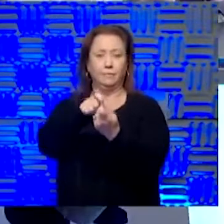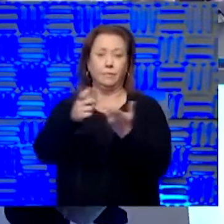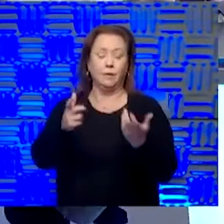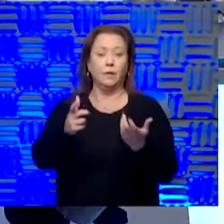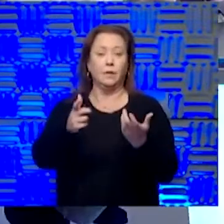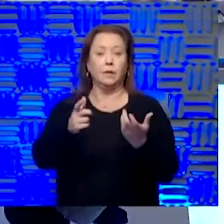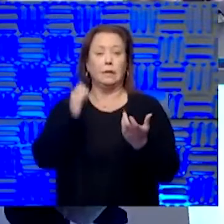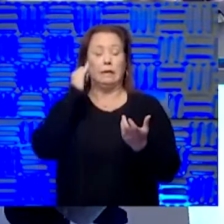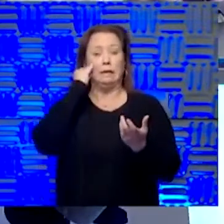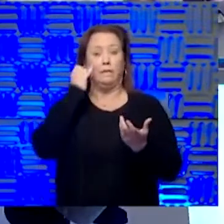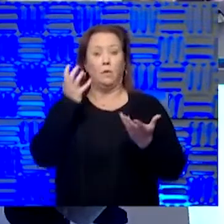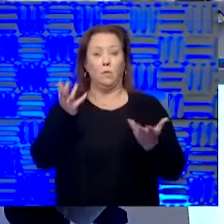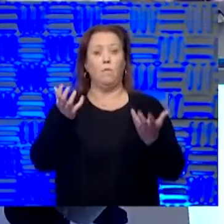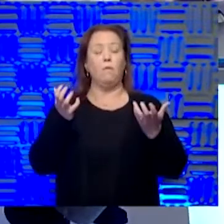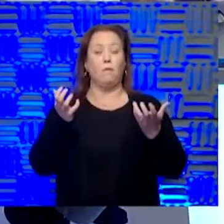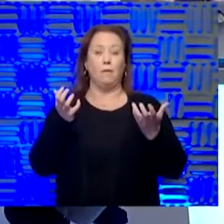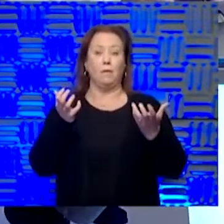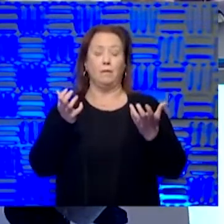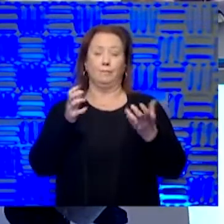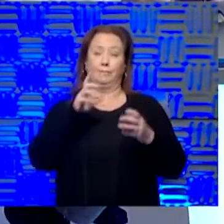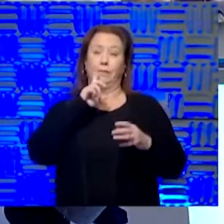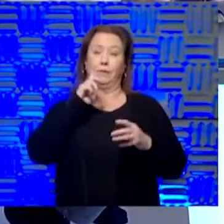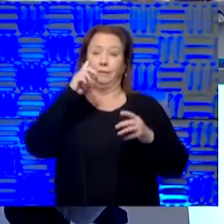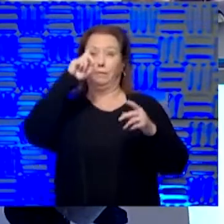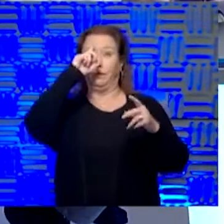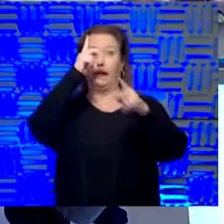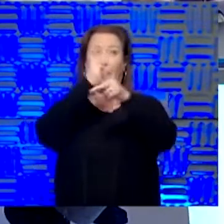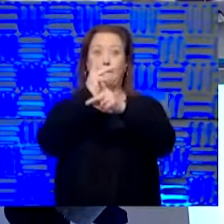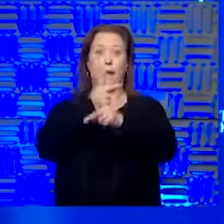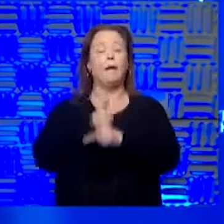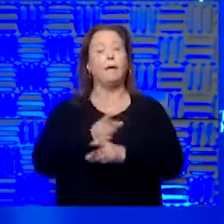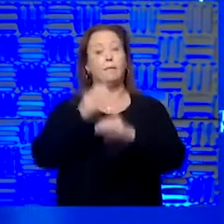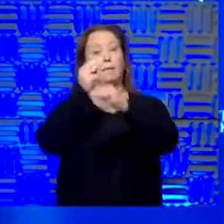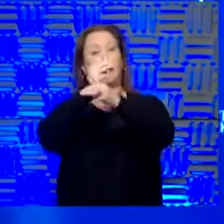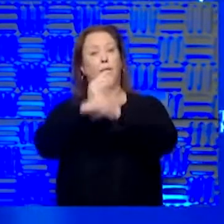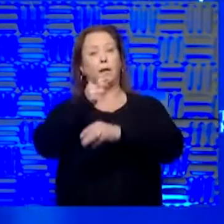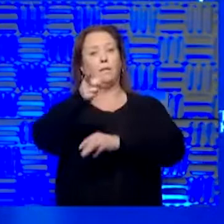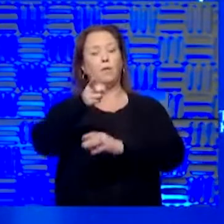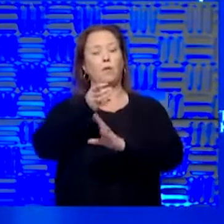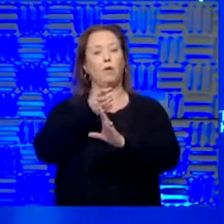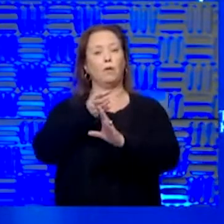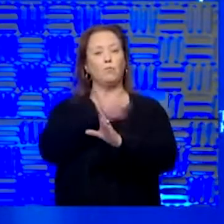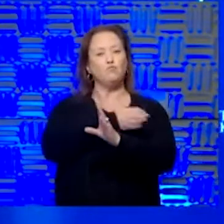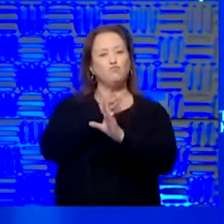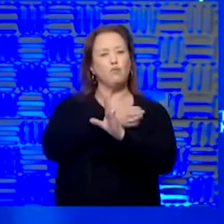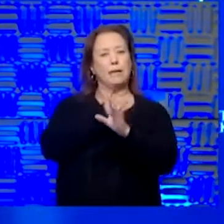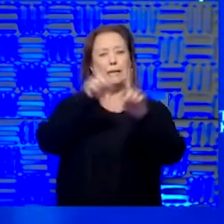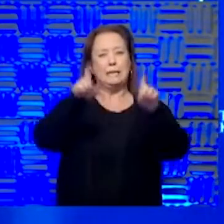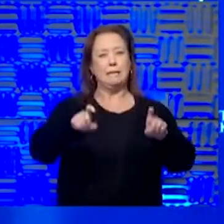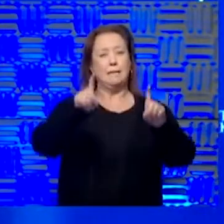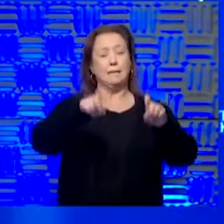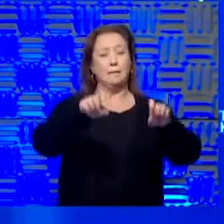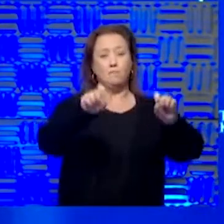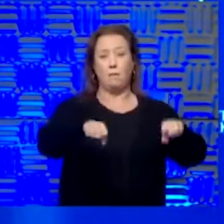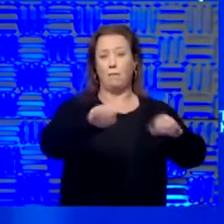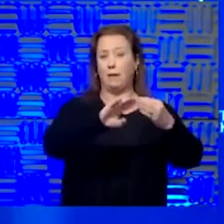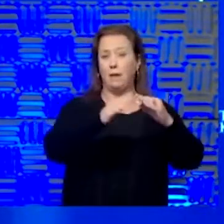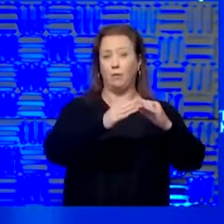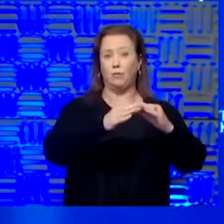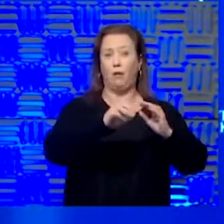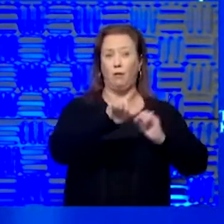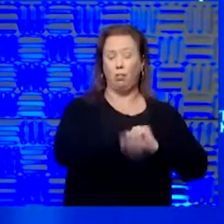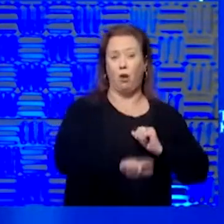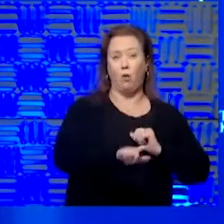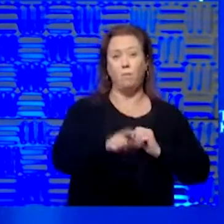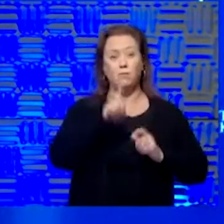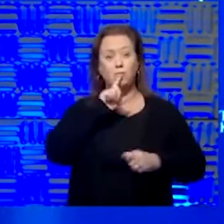Because if you want to get into math, what happens is if your pretest probability isn't very high and you test